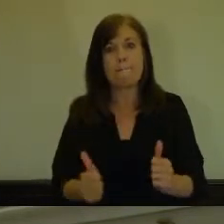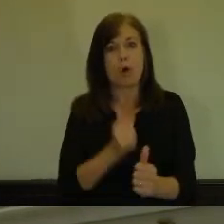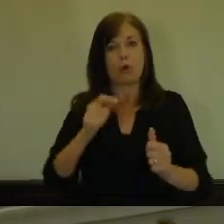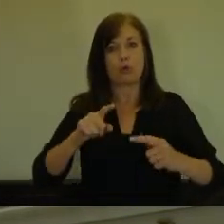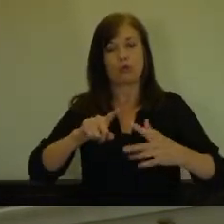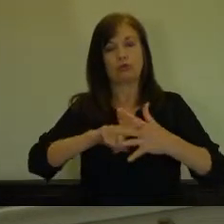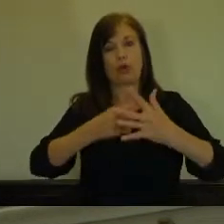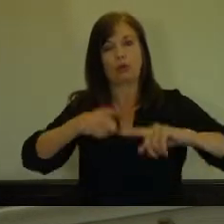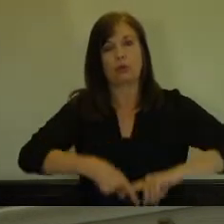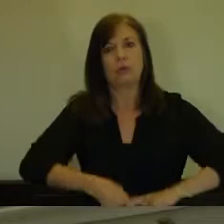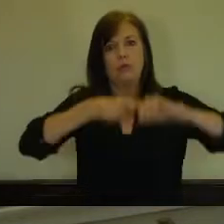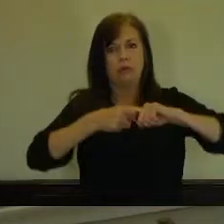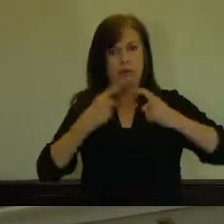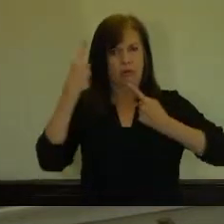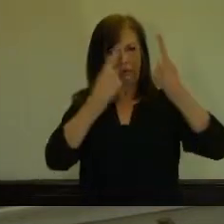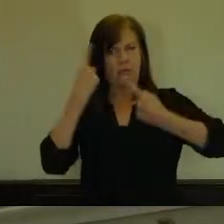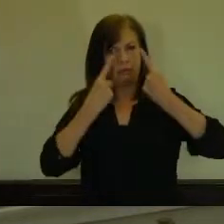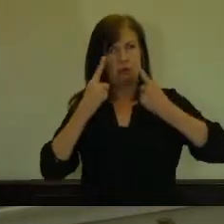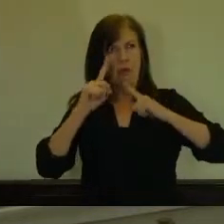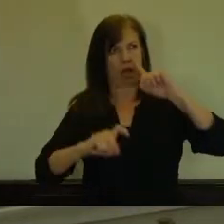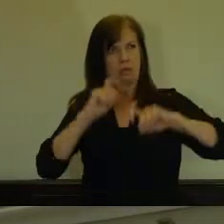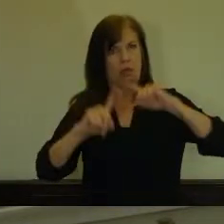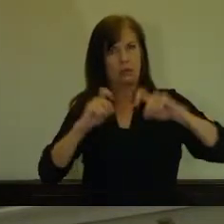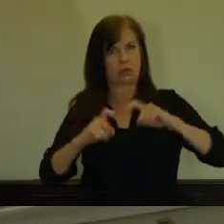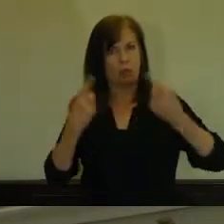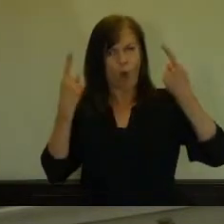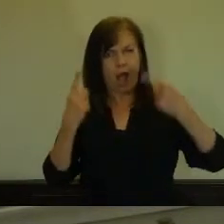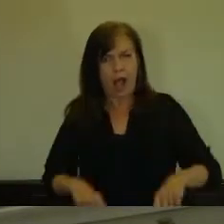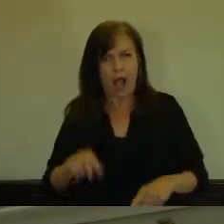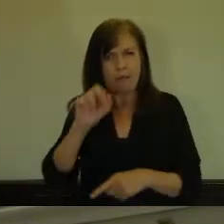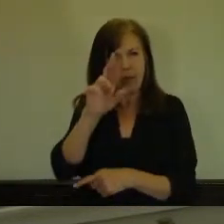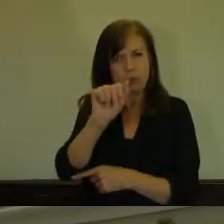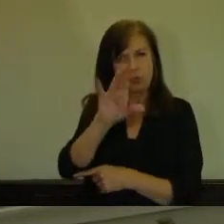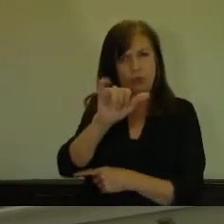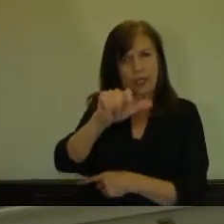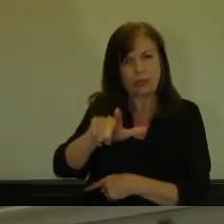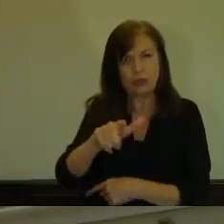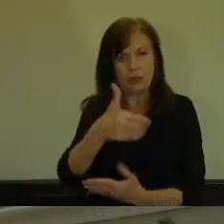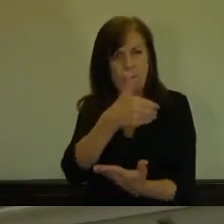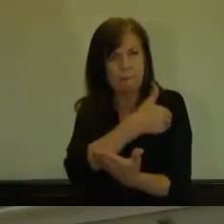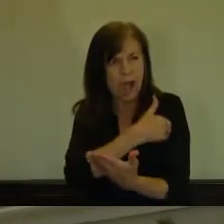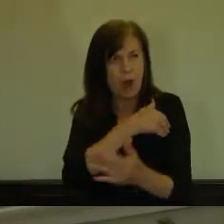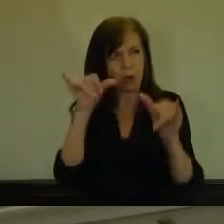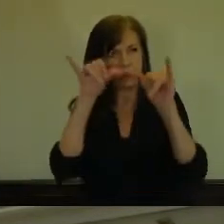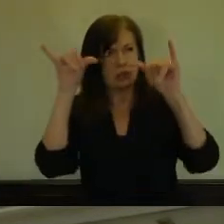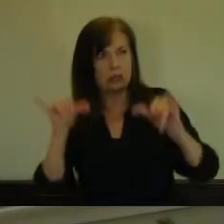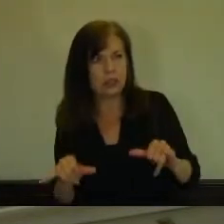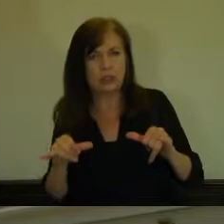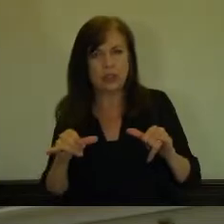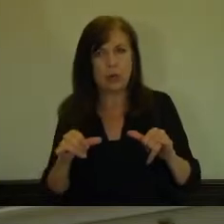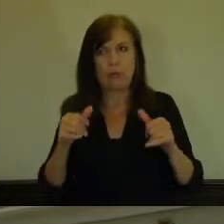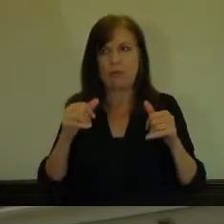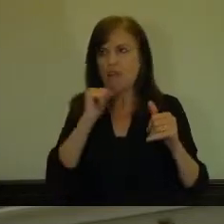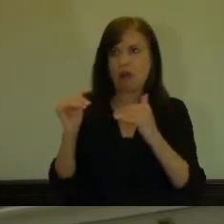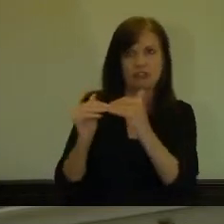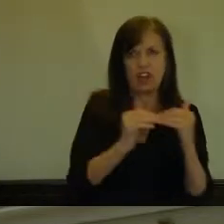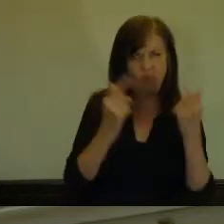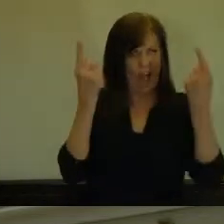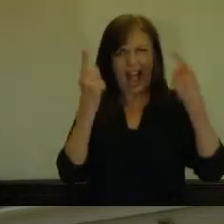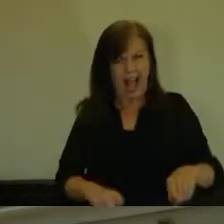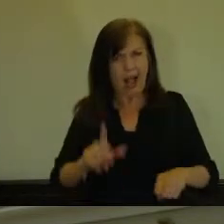about equity and race and injustice and systemic power and our role in transformation.